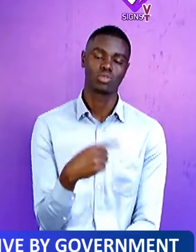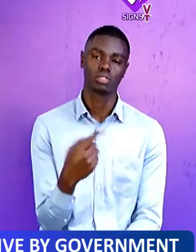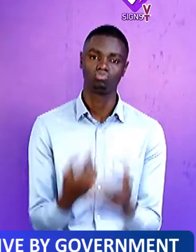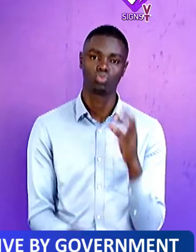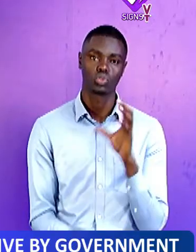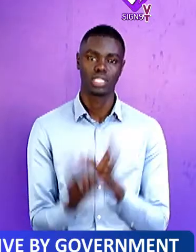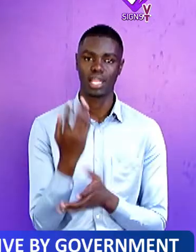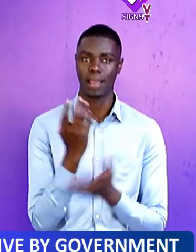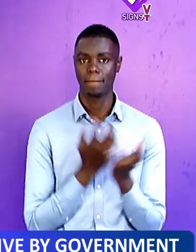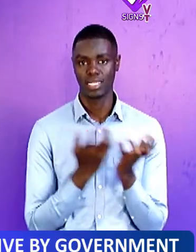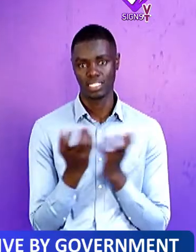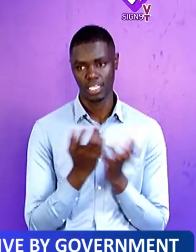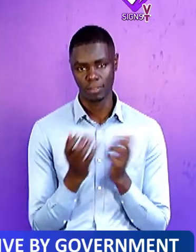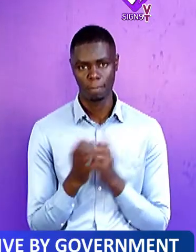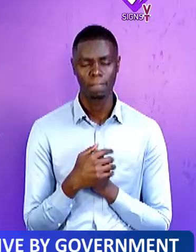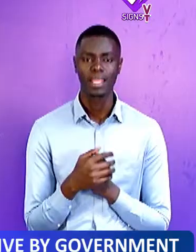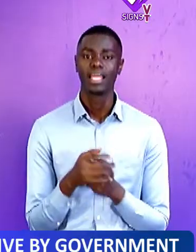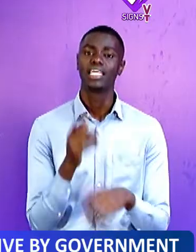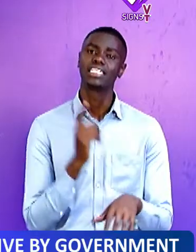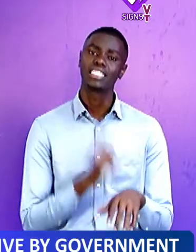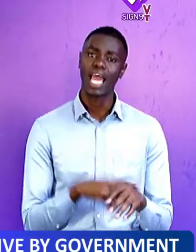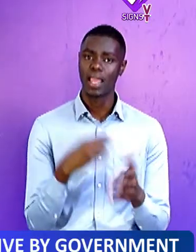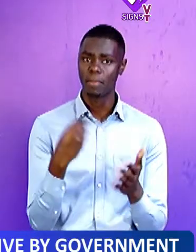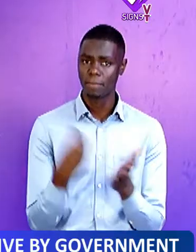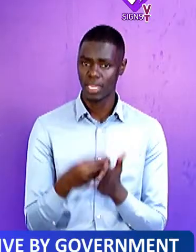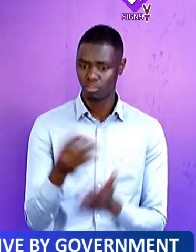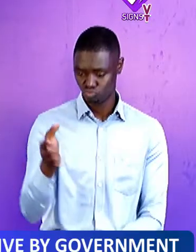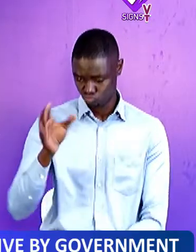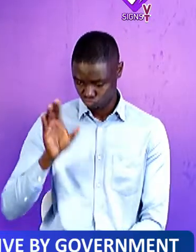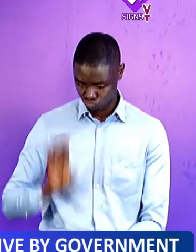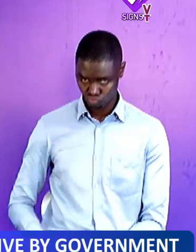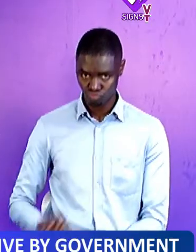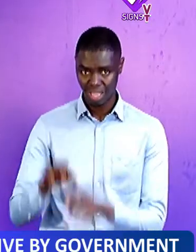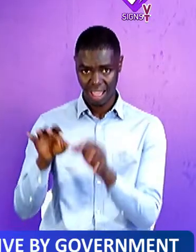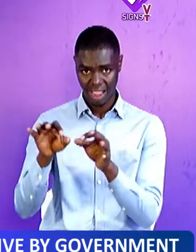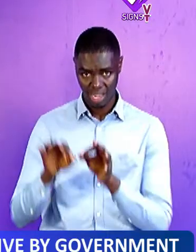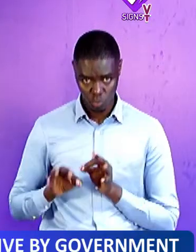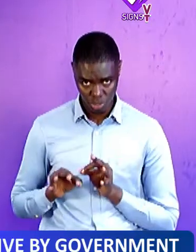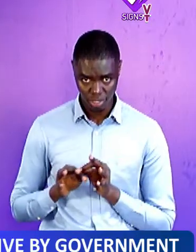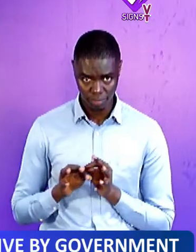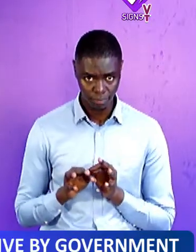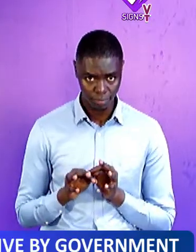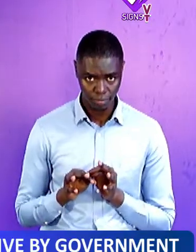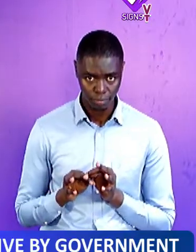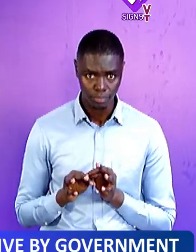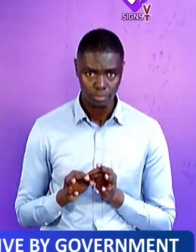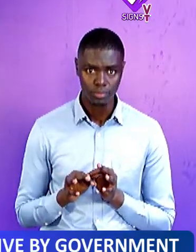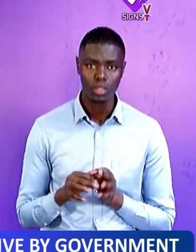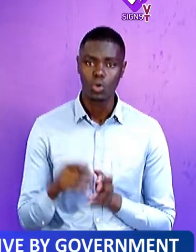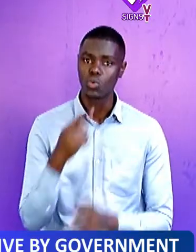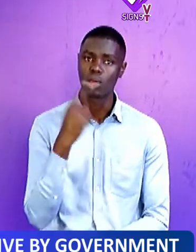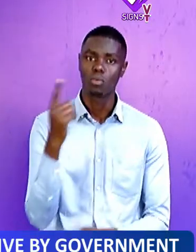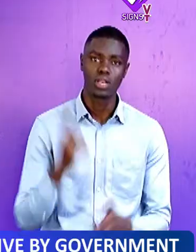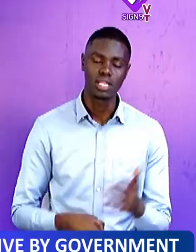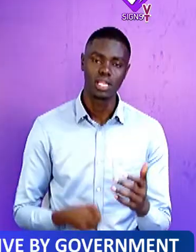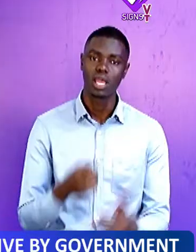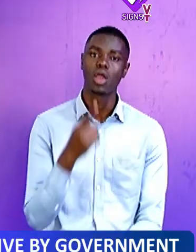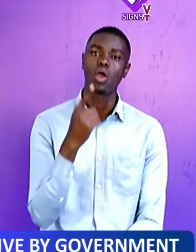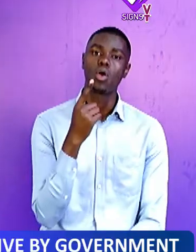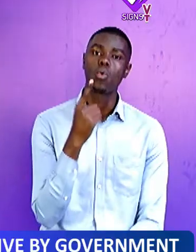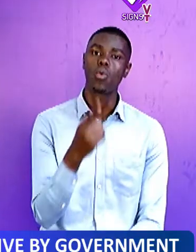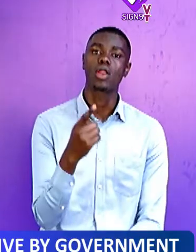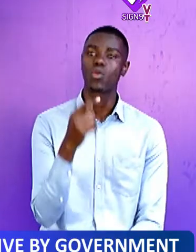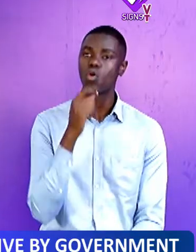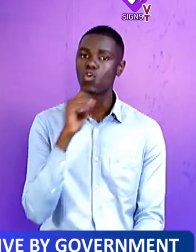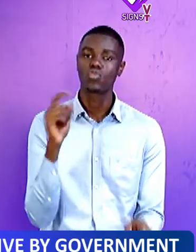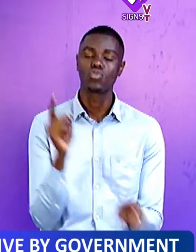business. As soon as the money hits your account, you're being told that one of your brothers